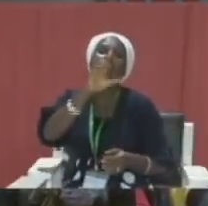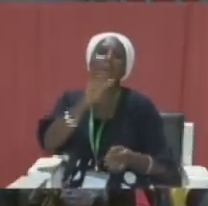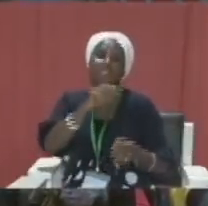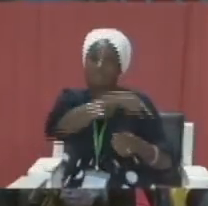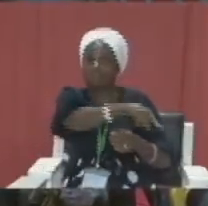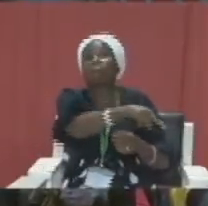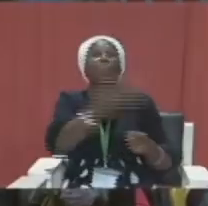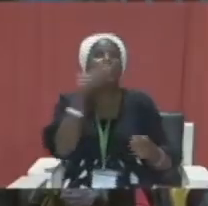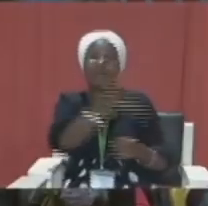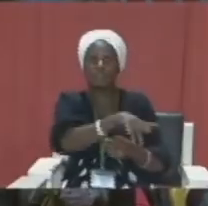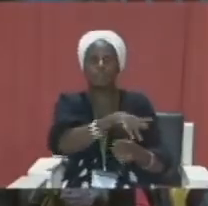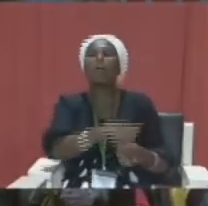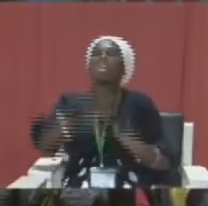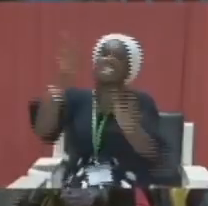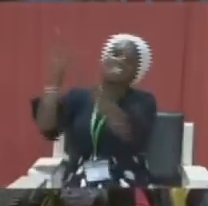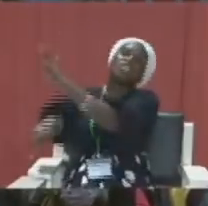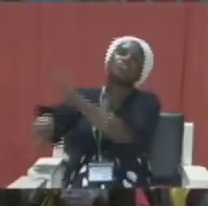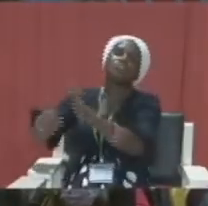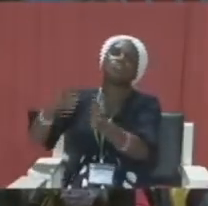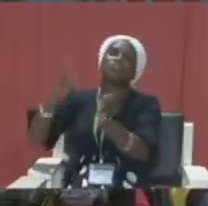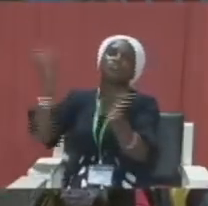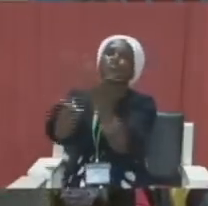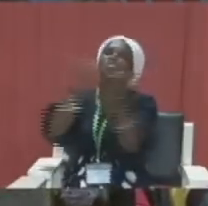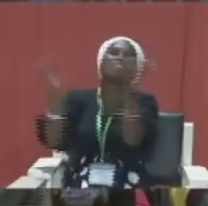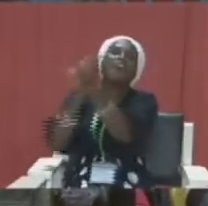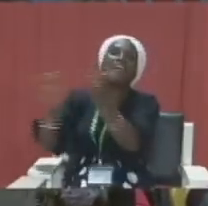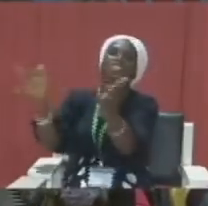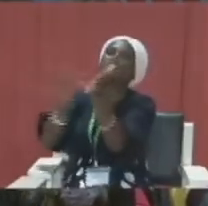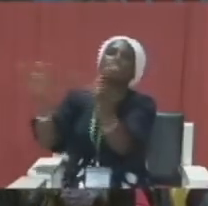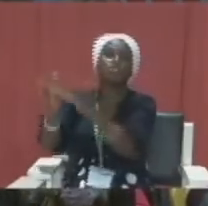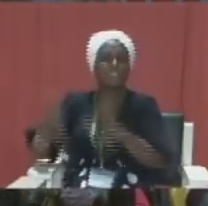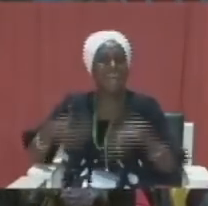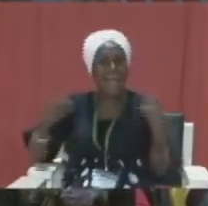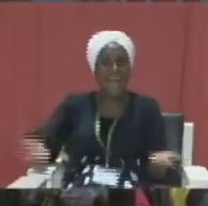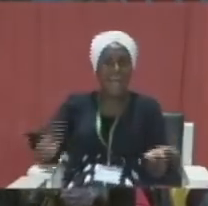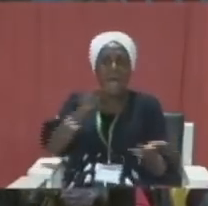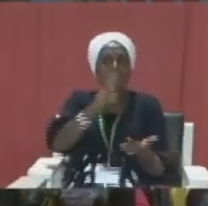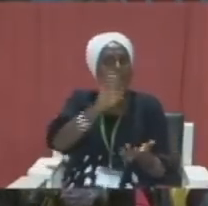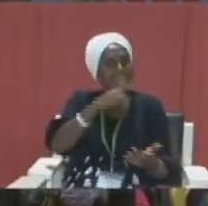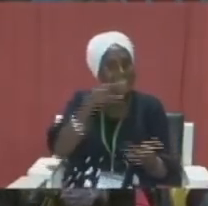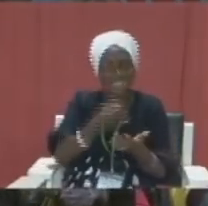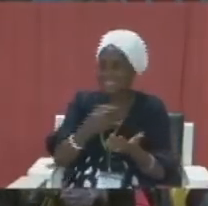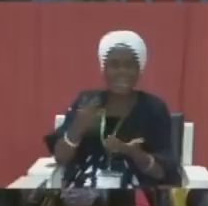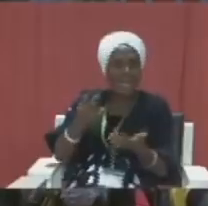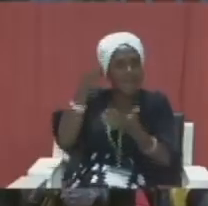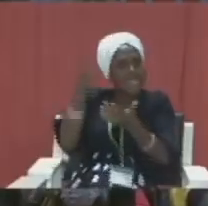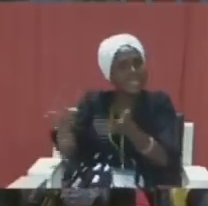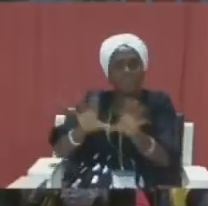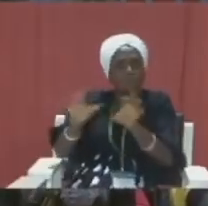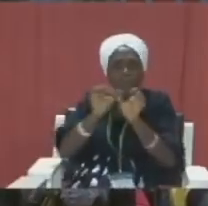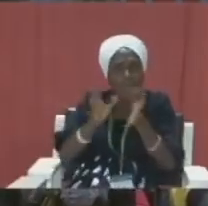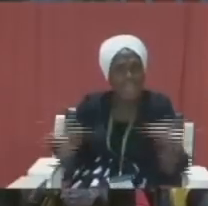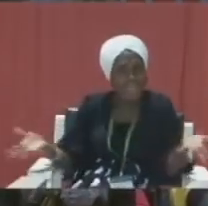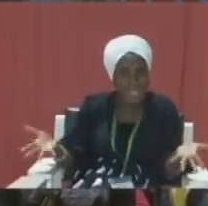Crucify Jesus." He said, "What has he done?" They said, "That's the way we want it." Do you know